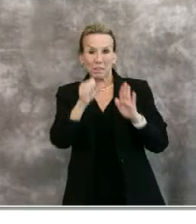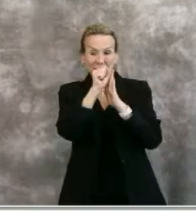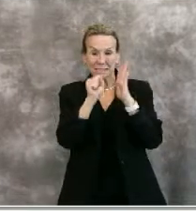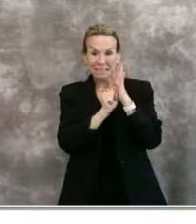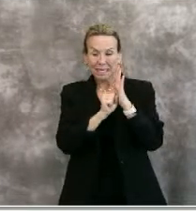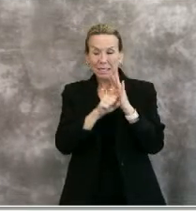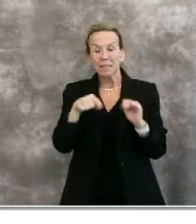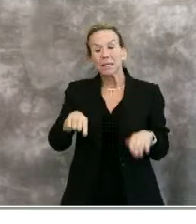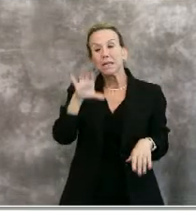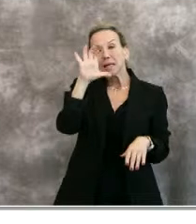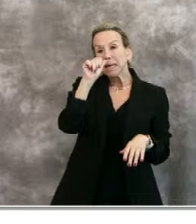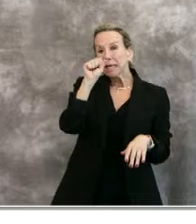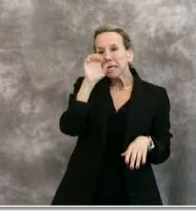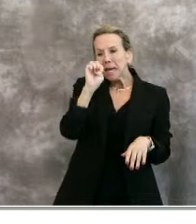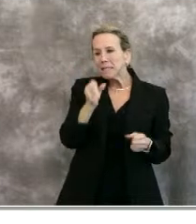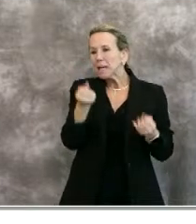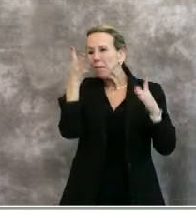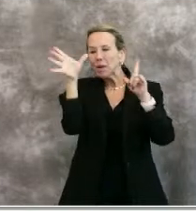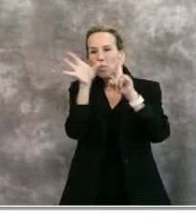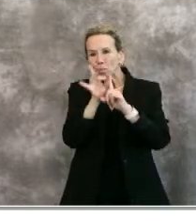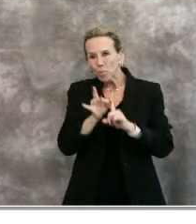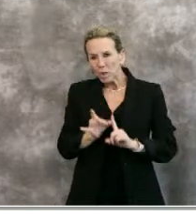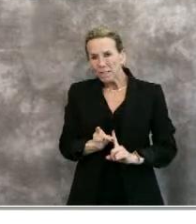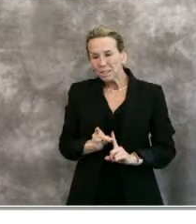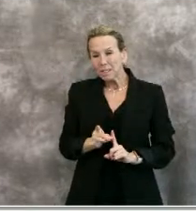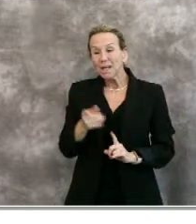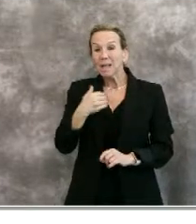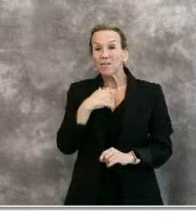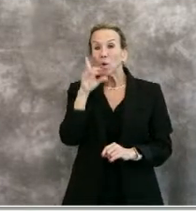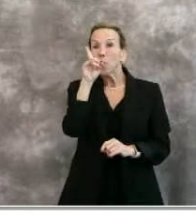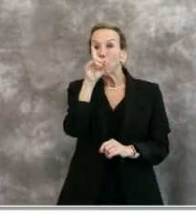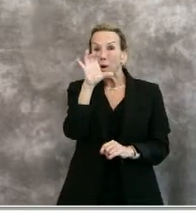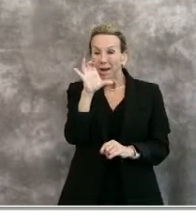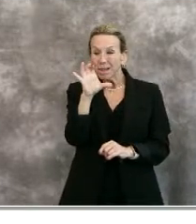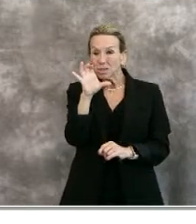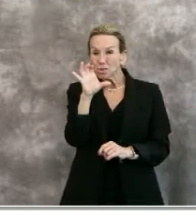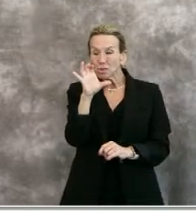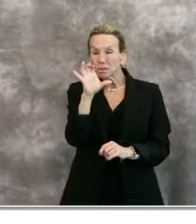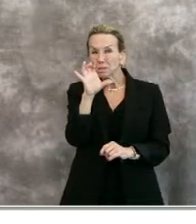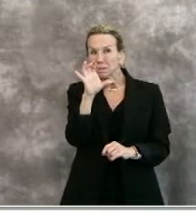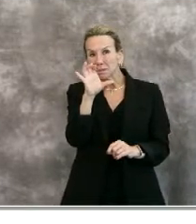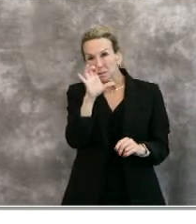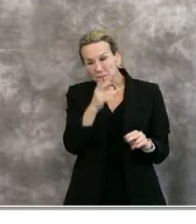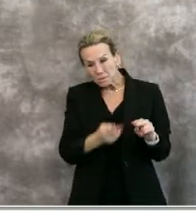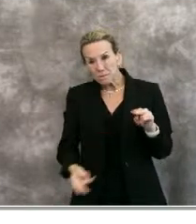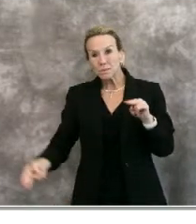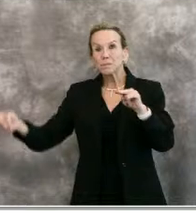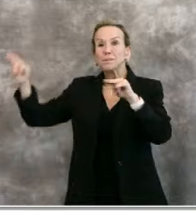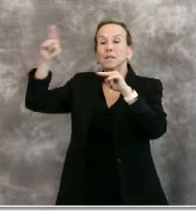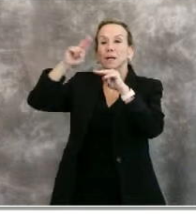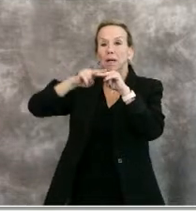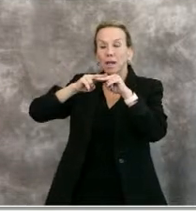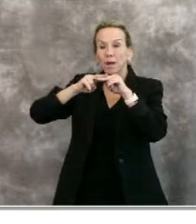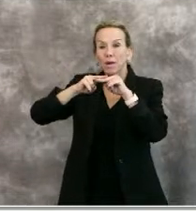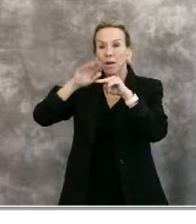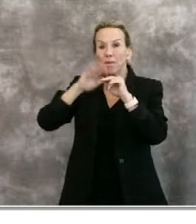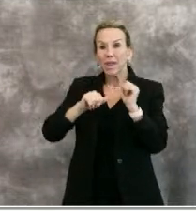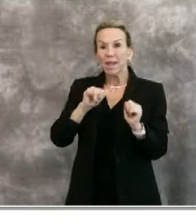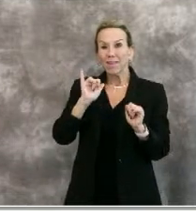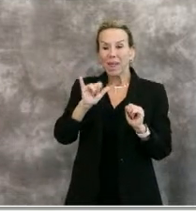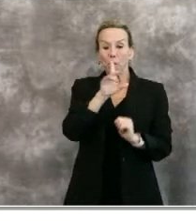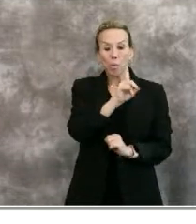rate, and this is 100 greater than 100